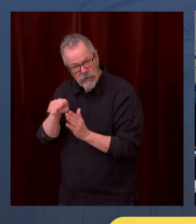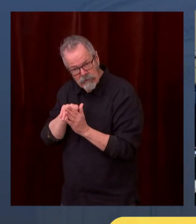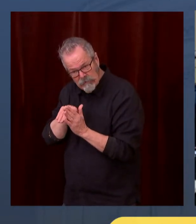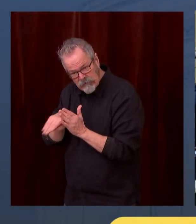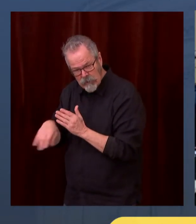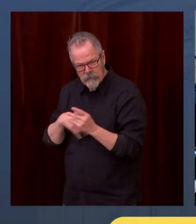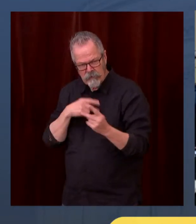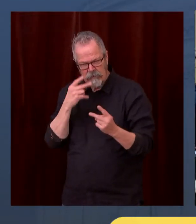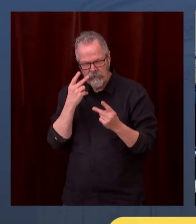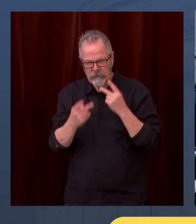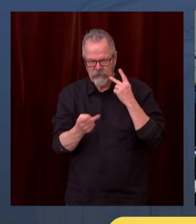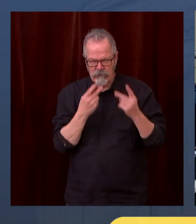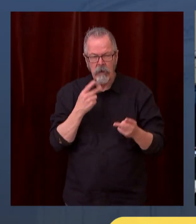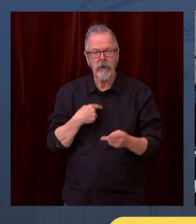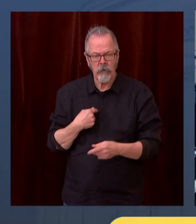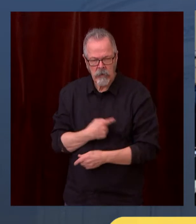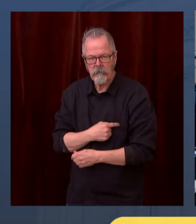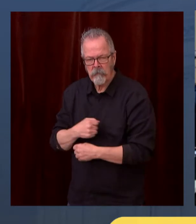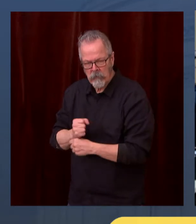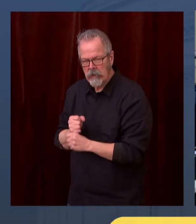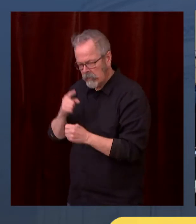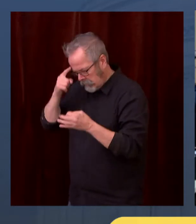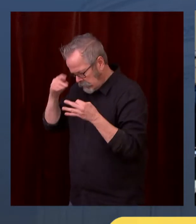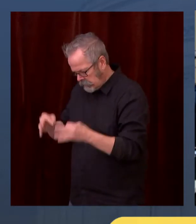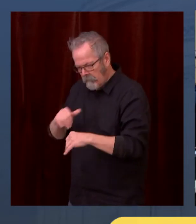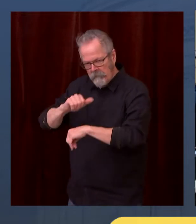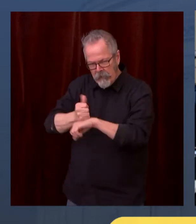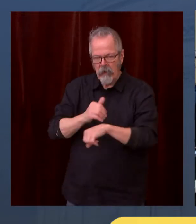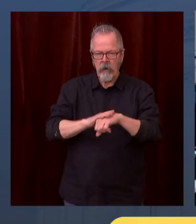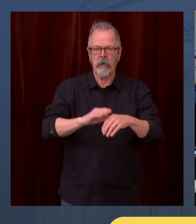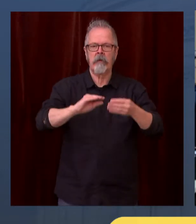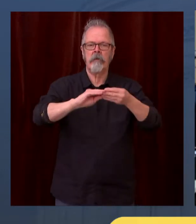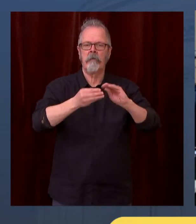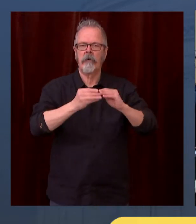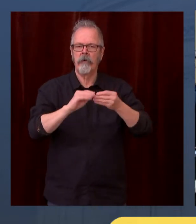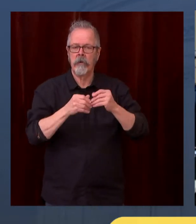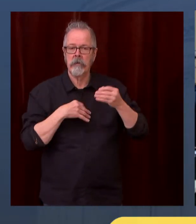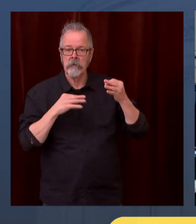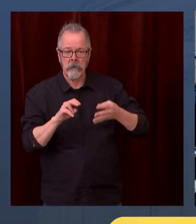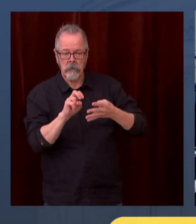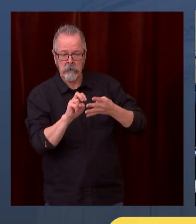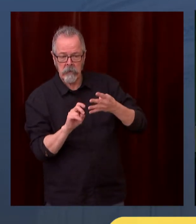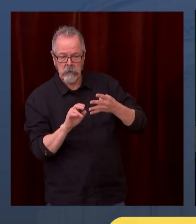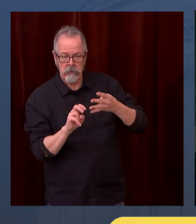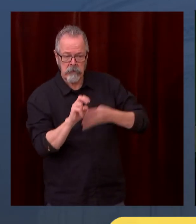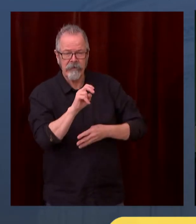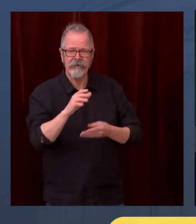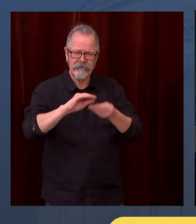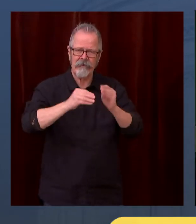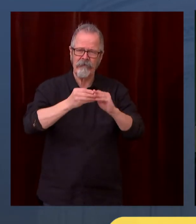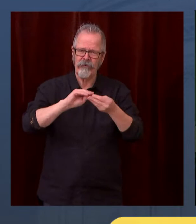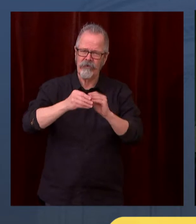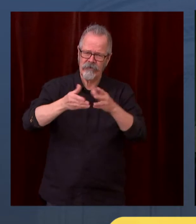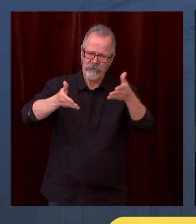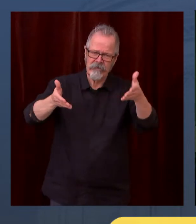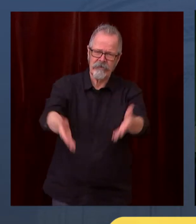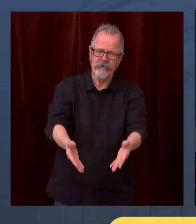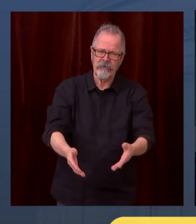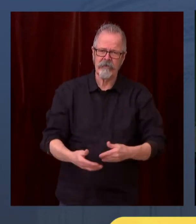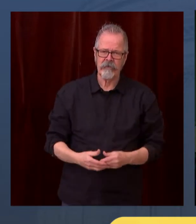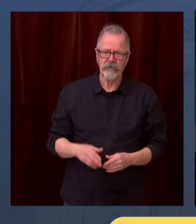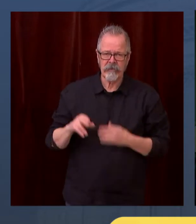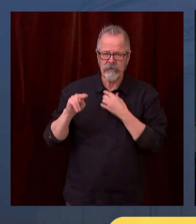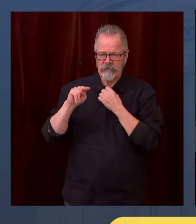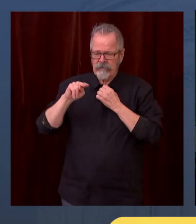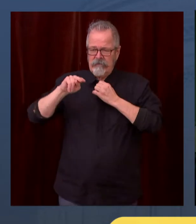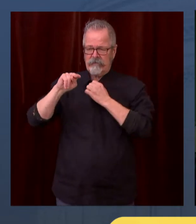the system to make a determination about whether or not they're ready to move ahead. So, And Governor, if I could just